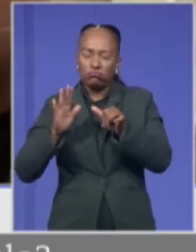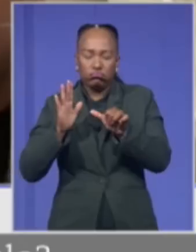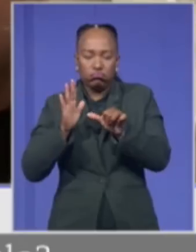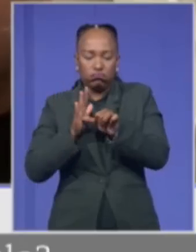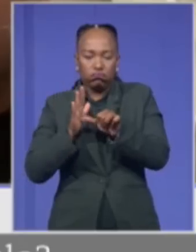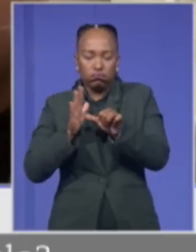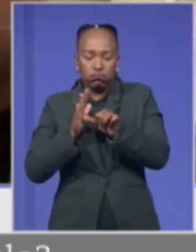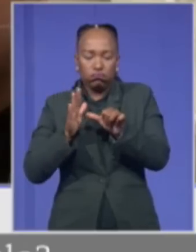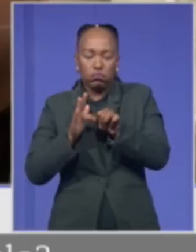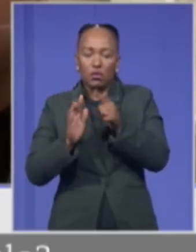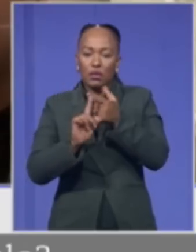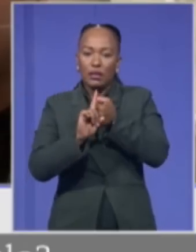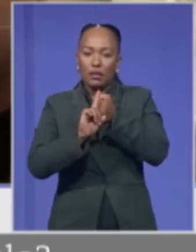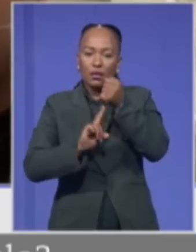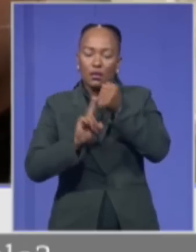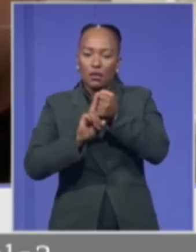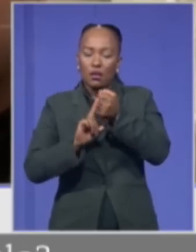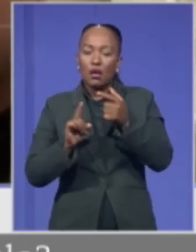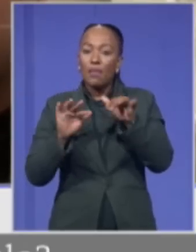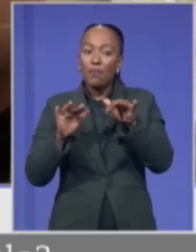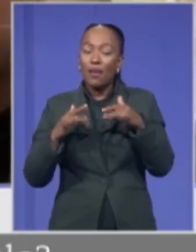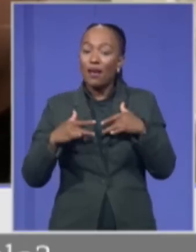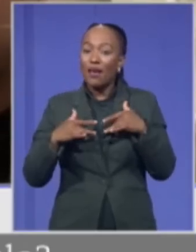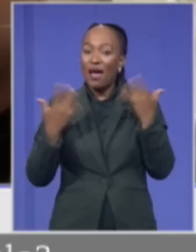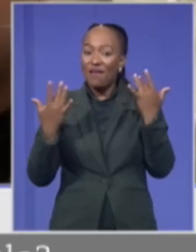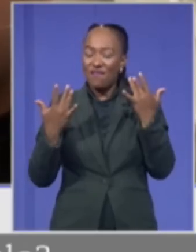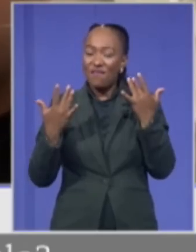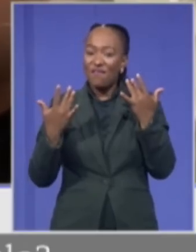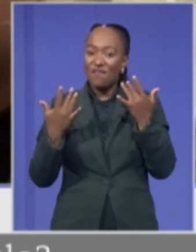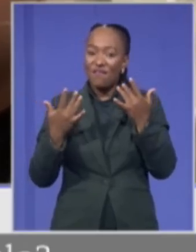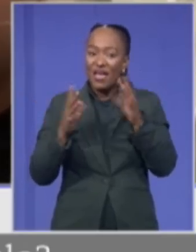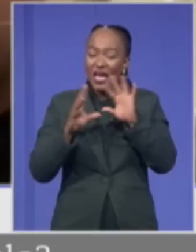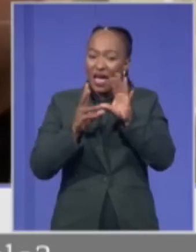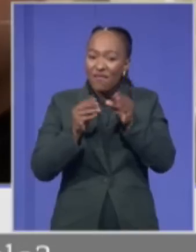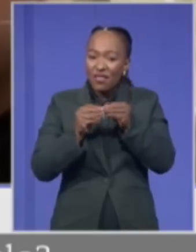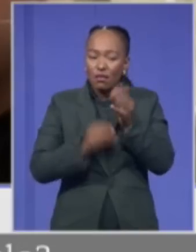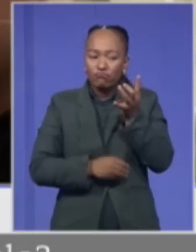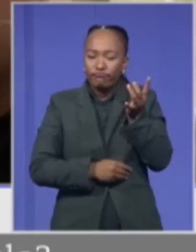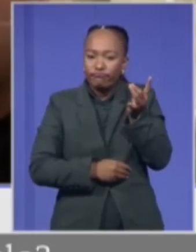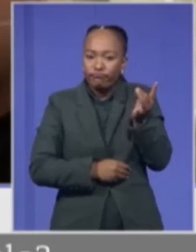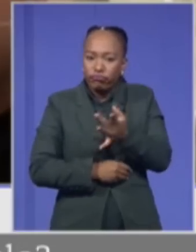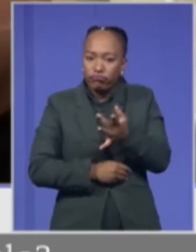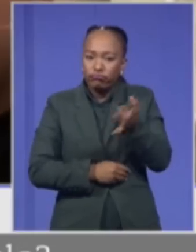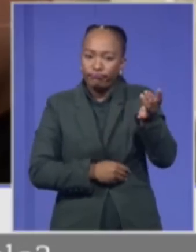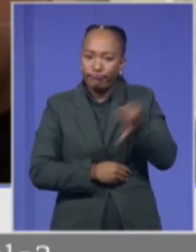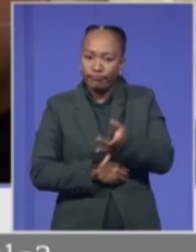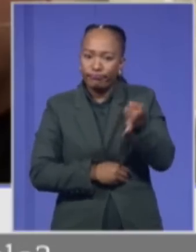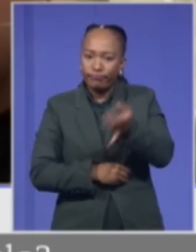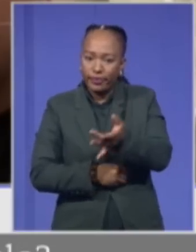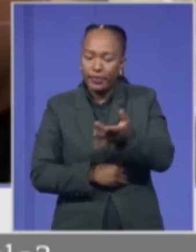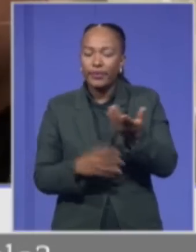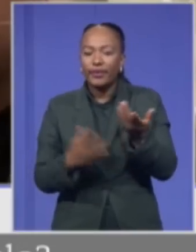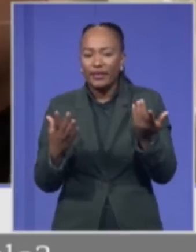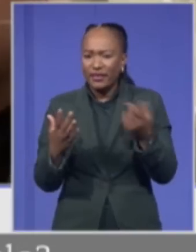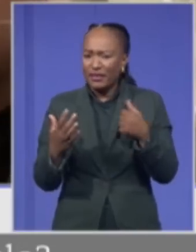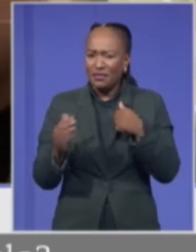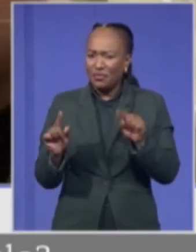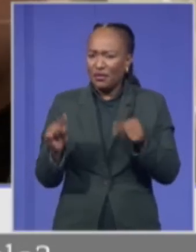ke ka moo e le gore the cost of living mo nageng ya rena e godimo ka ona kudu-kudu for batho ba rena ba ba tlhokang bjale ga ona ka mokgwa